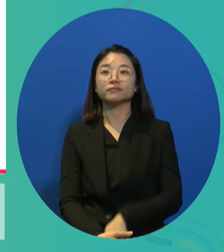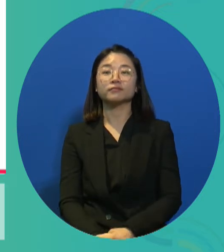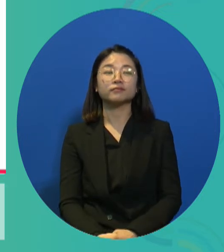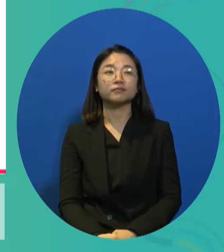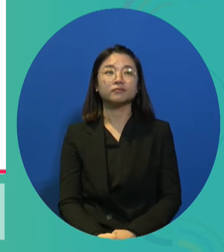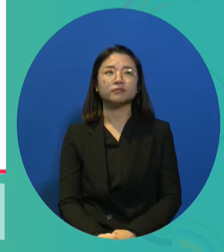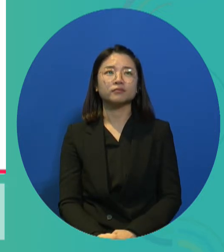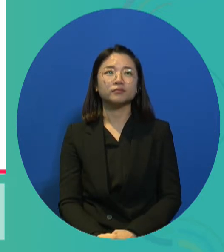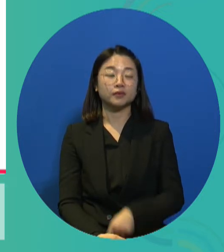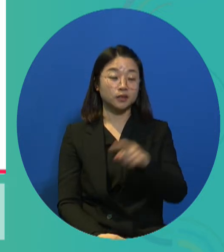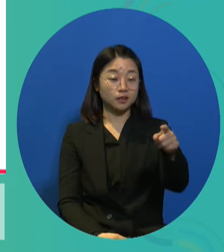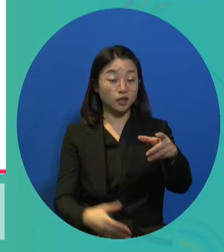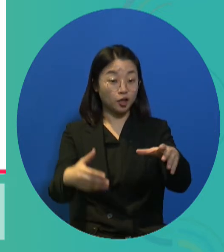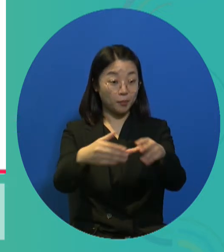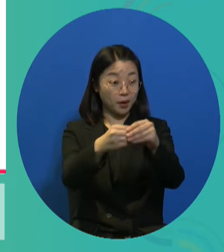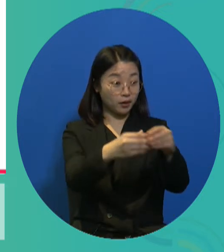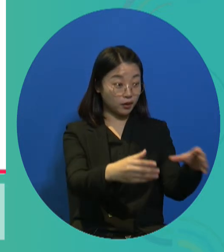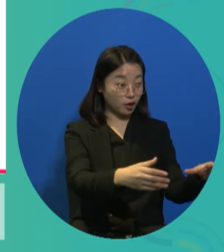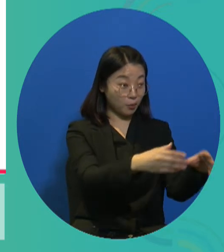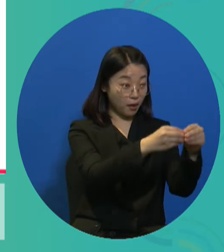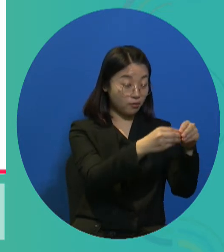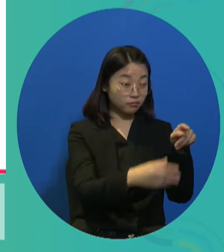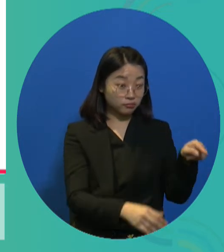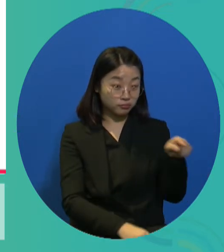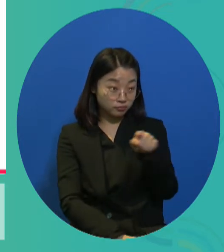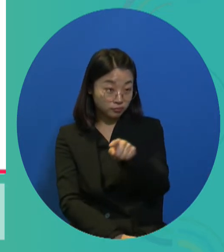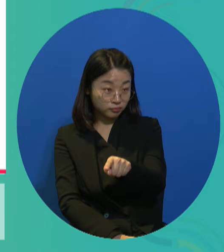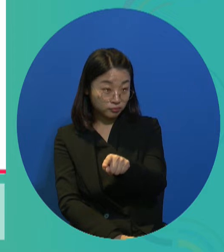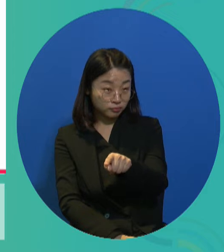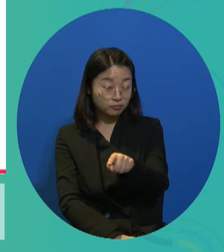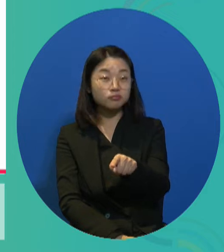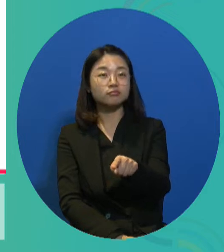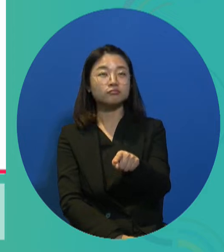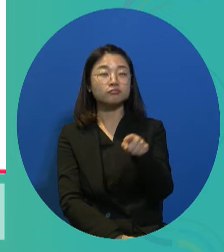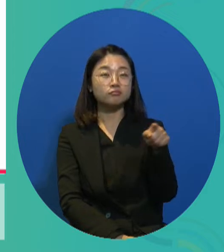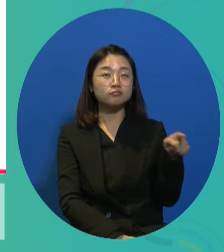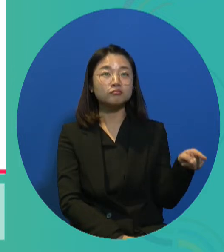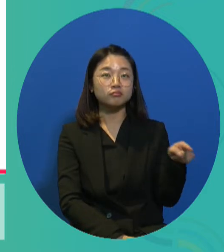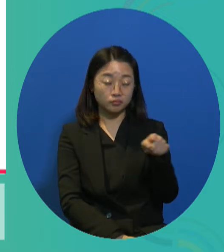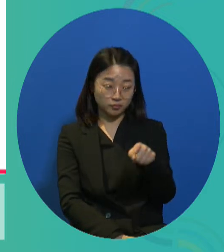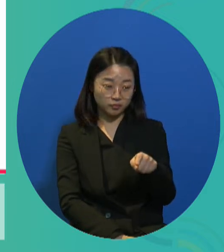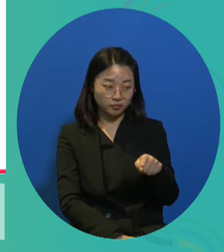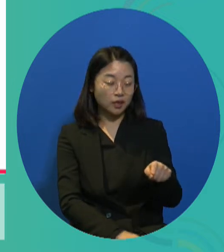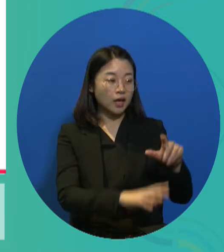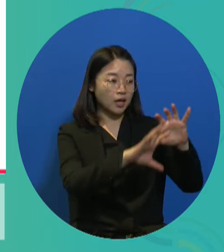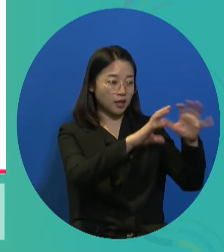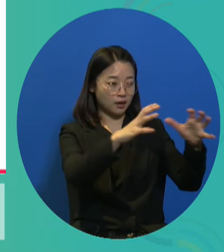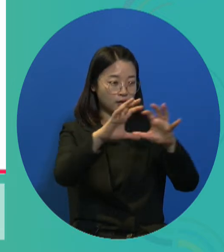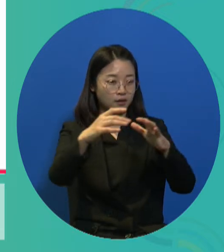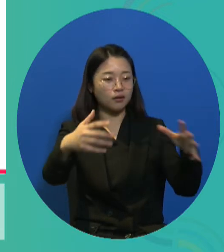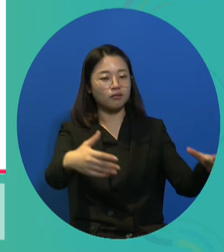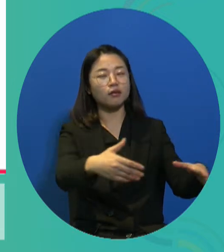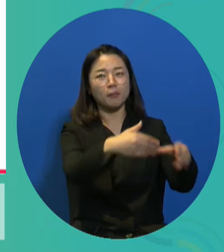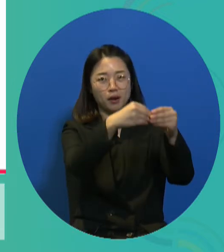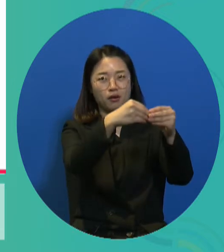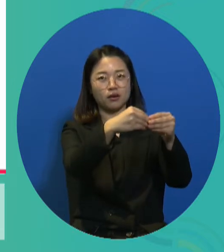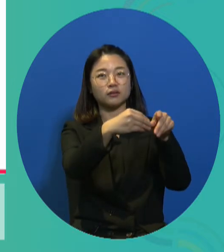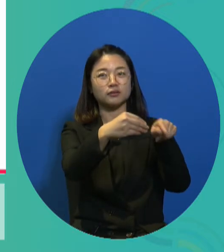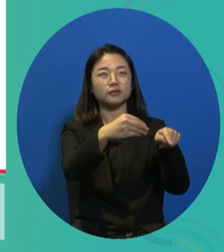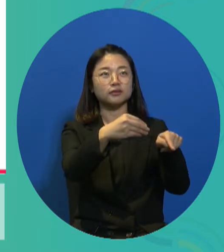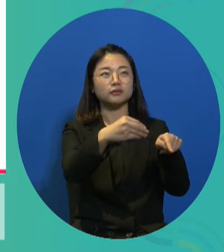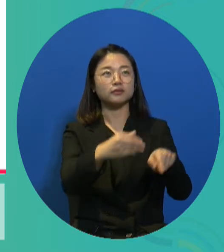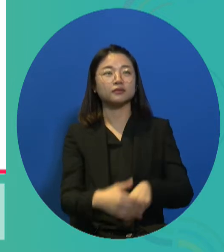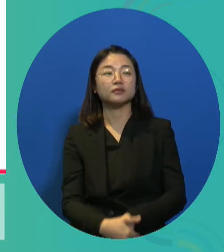as it is understood, is a supplementary annex to the convention. So it's an